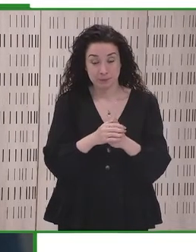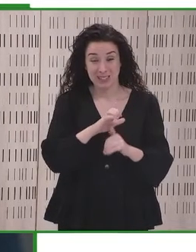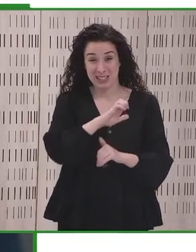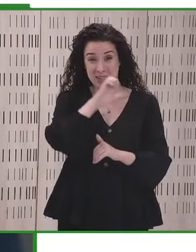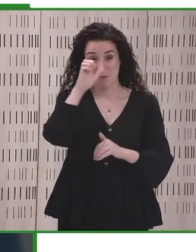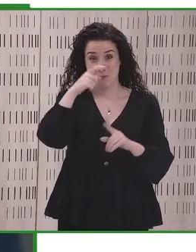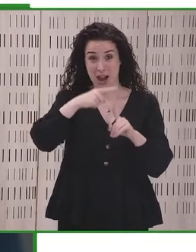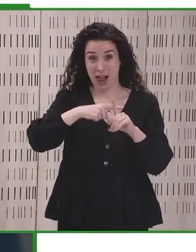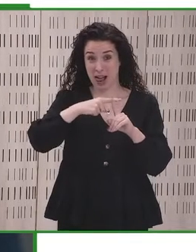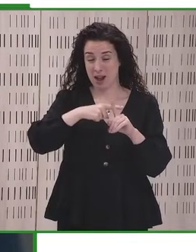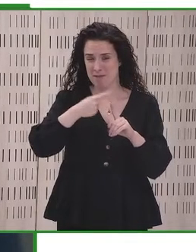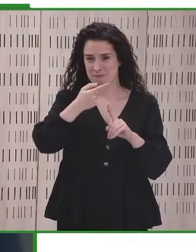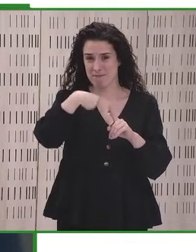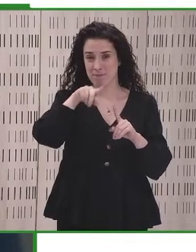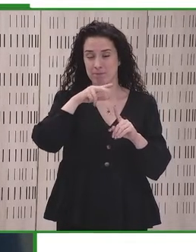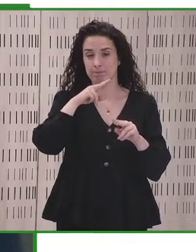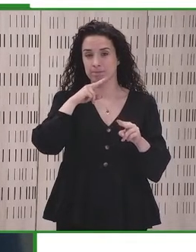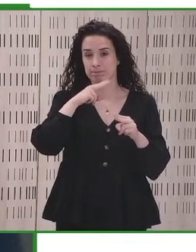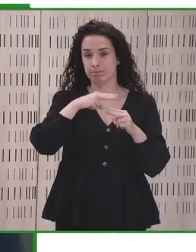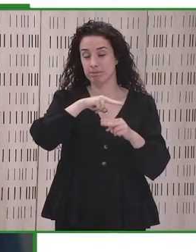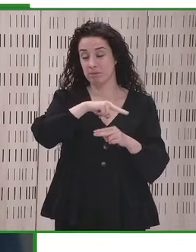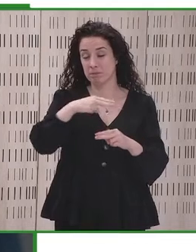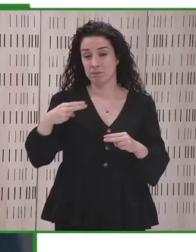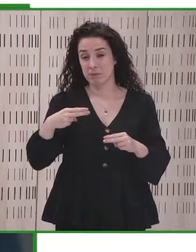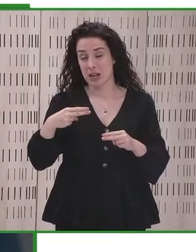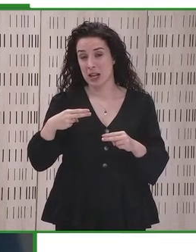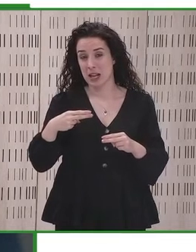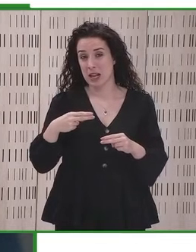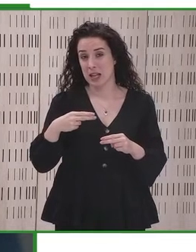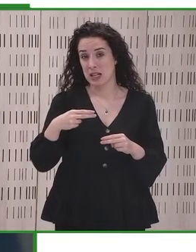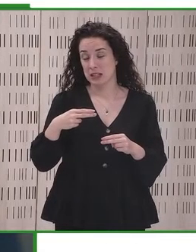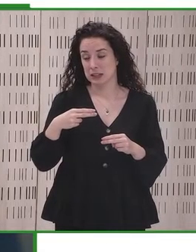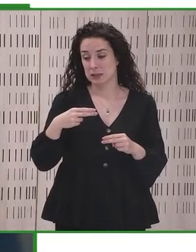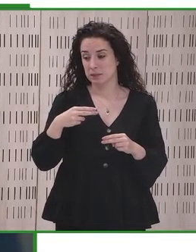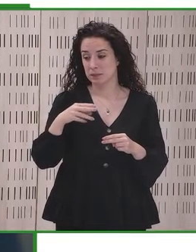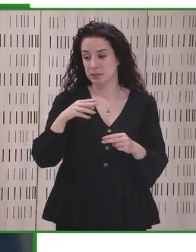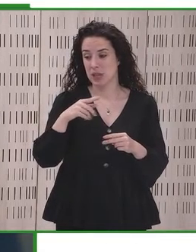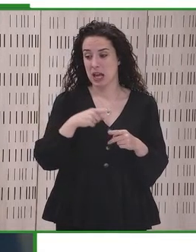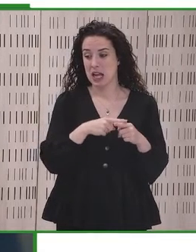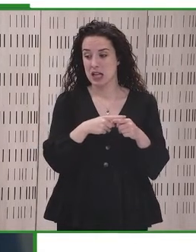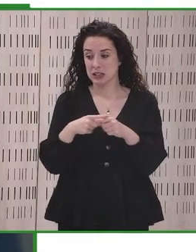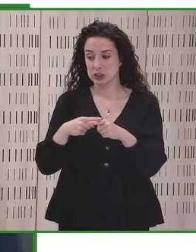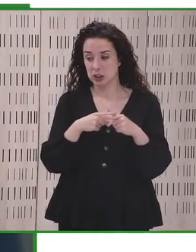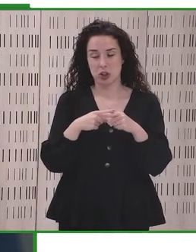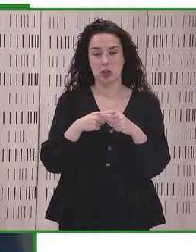of